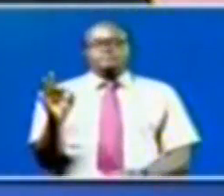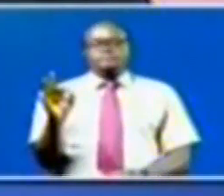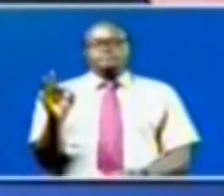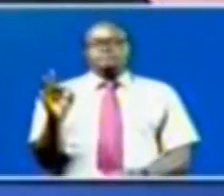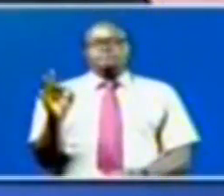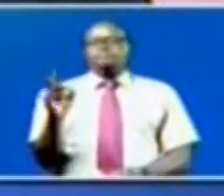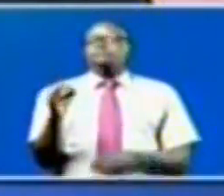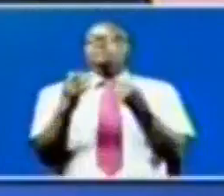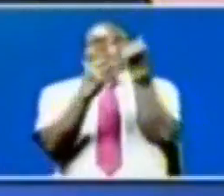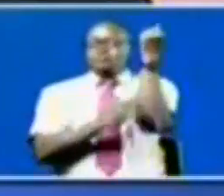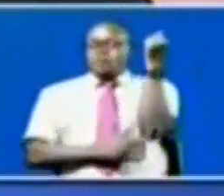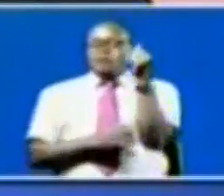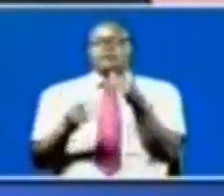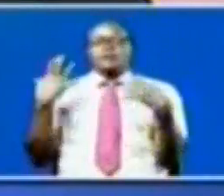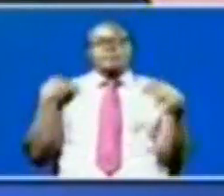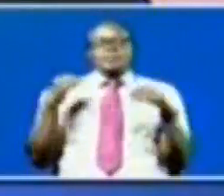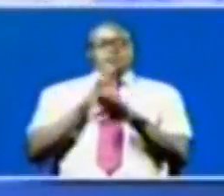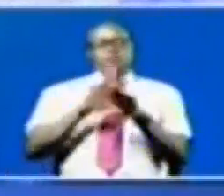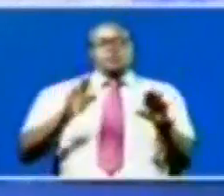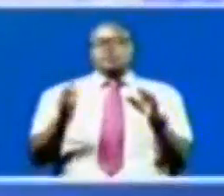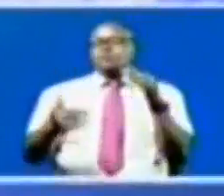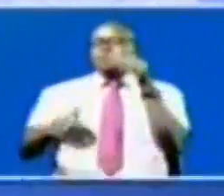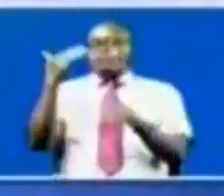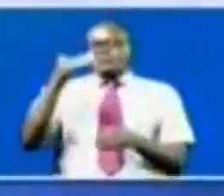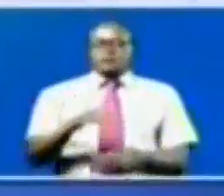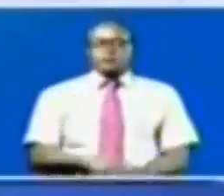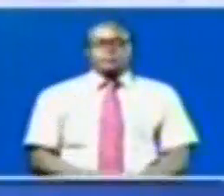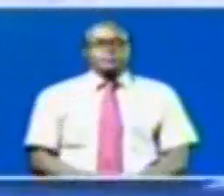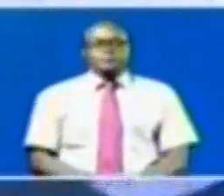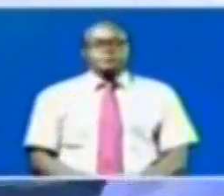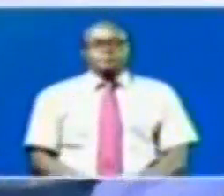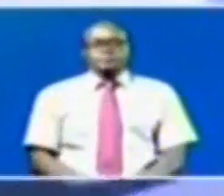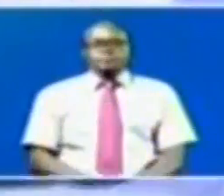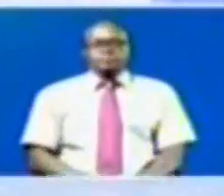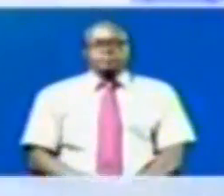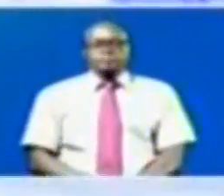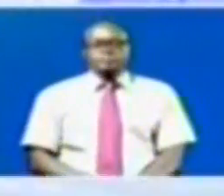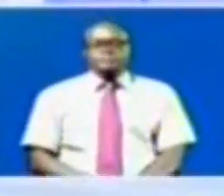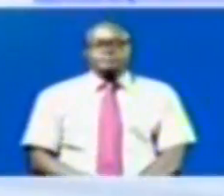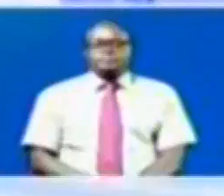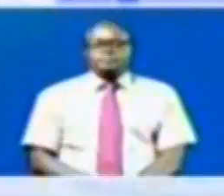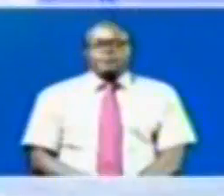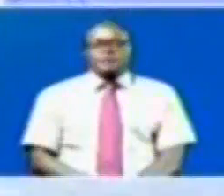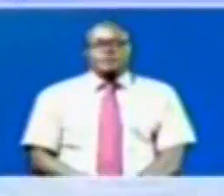probably practice that is not professional. Mary Mwoki, KTN News.